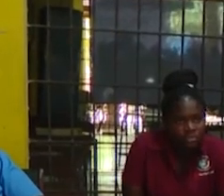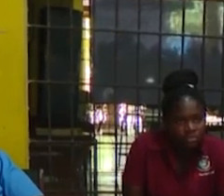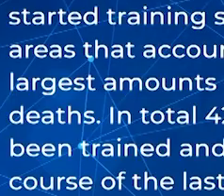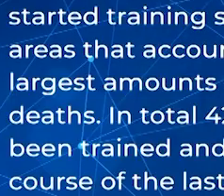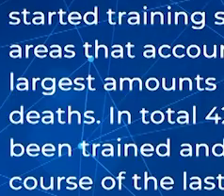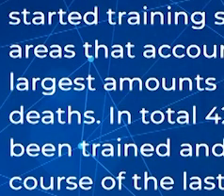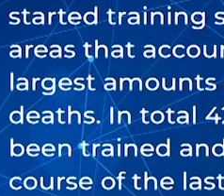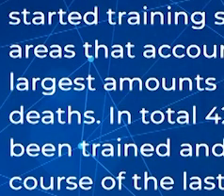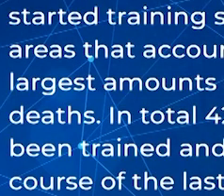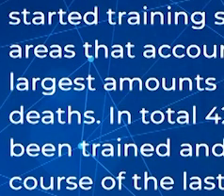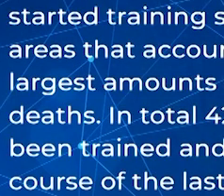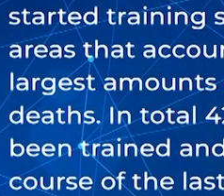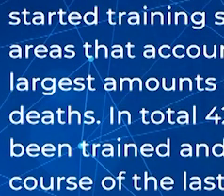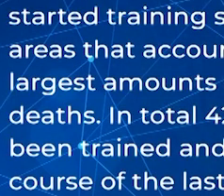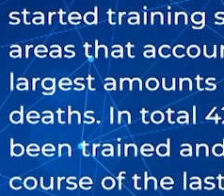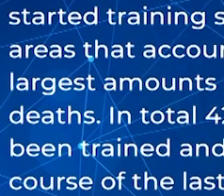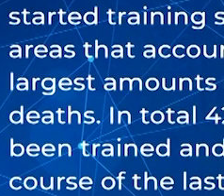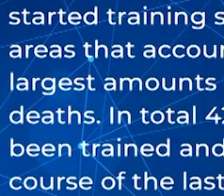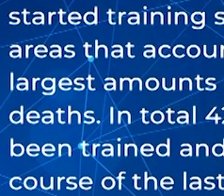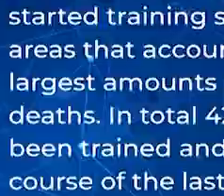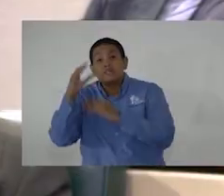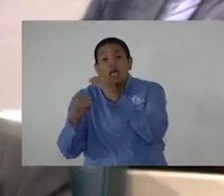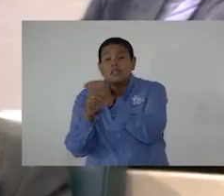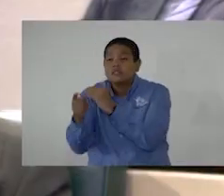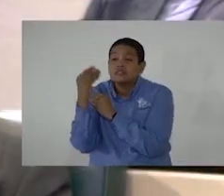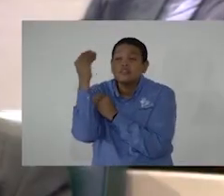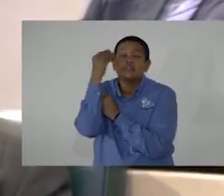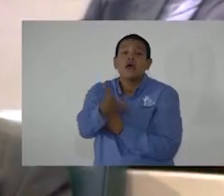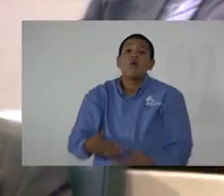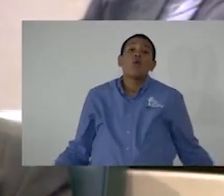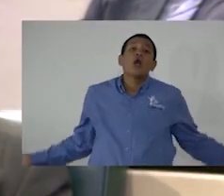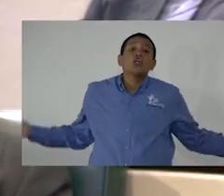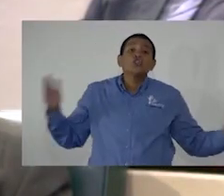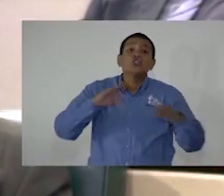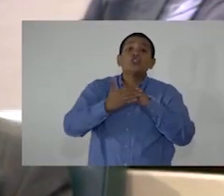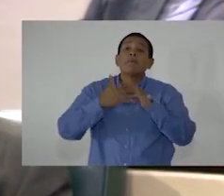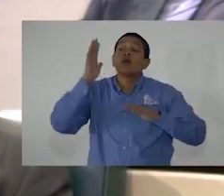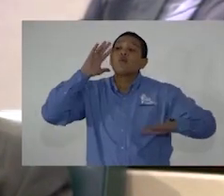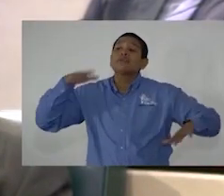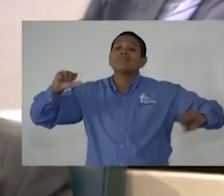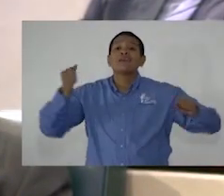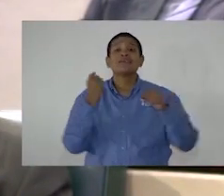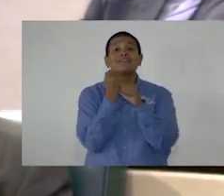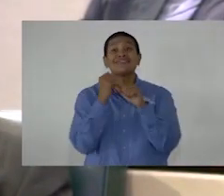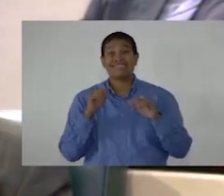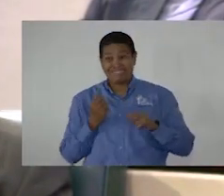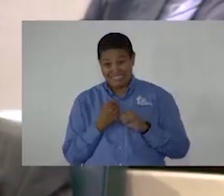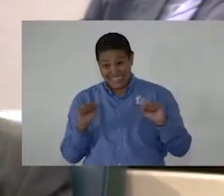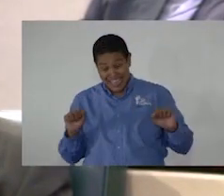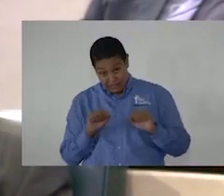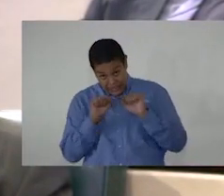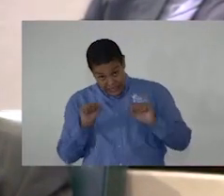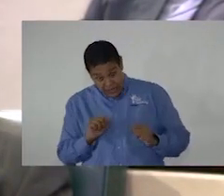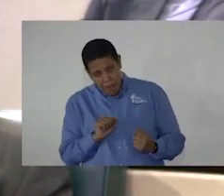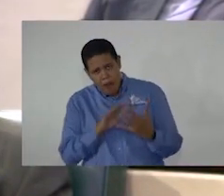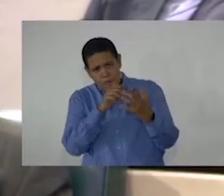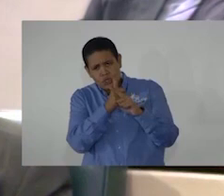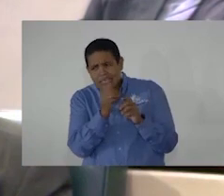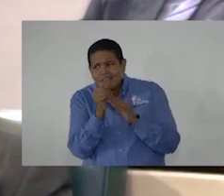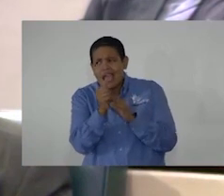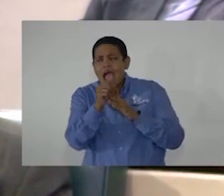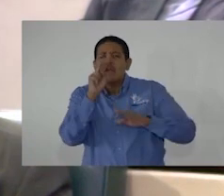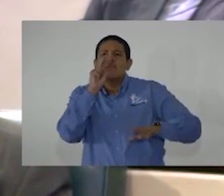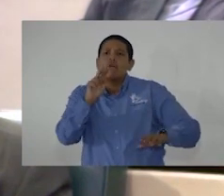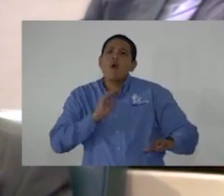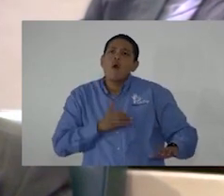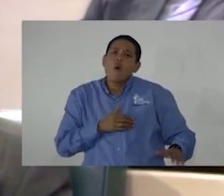crash hotspot areas of Westmoreland and St. Elizabeth. Jamaica will be taking the safe systems approach as a guiding principle in our